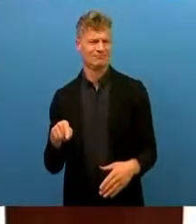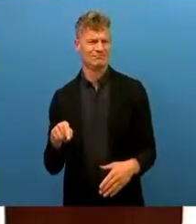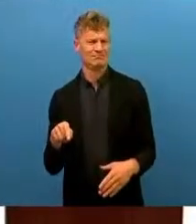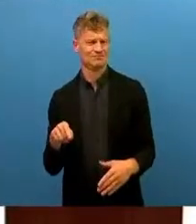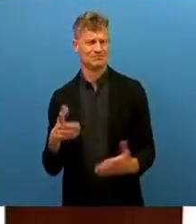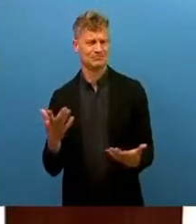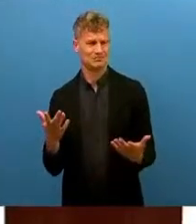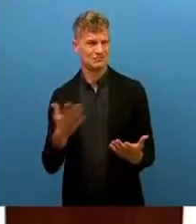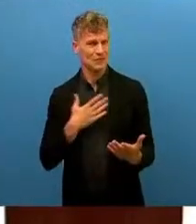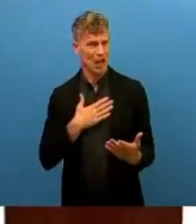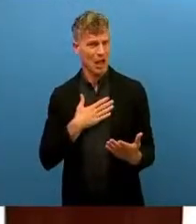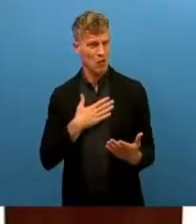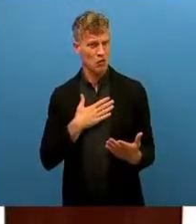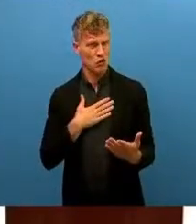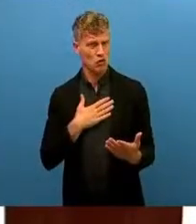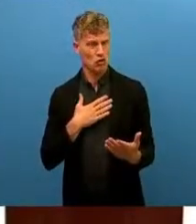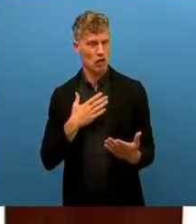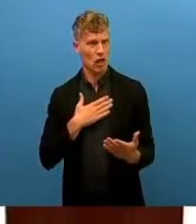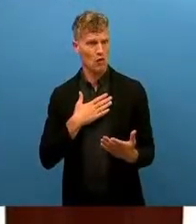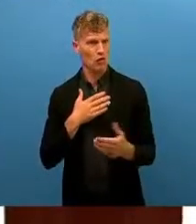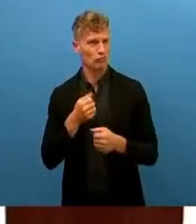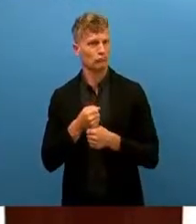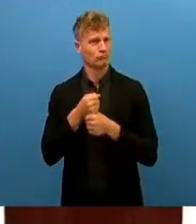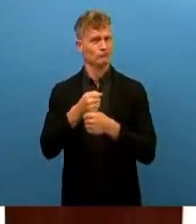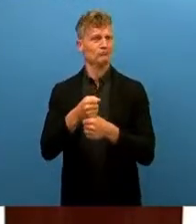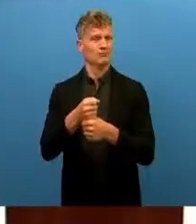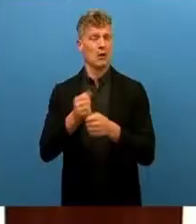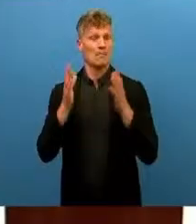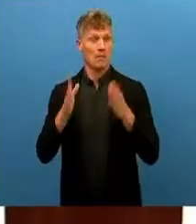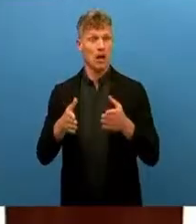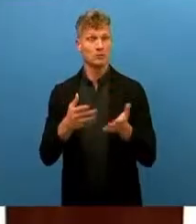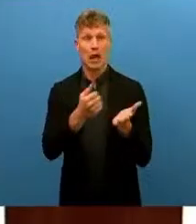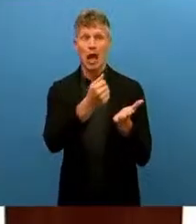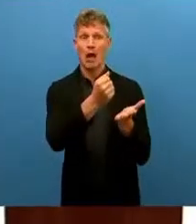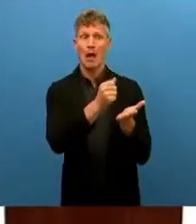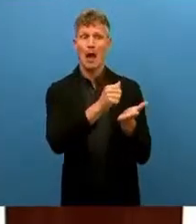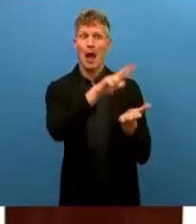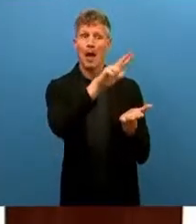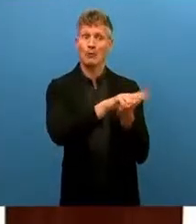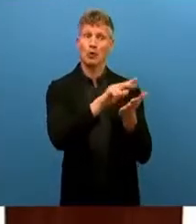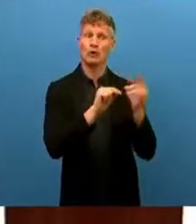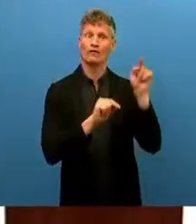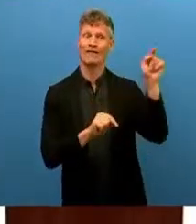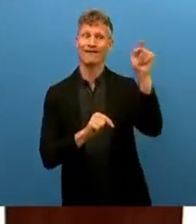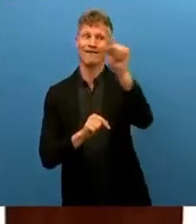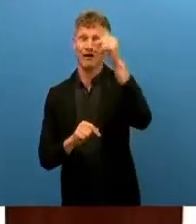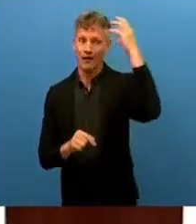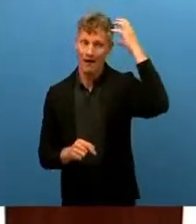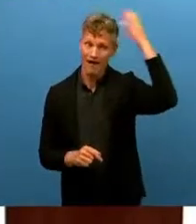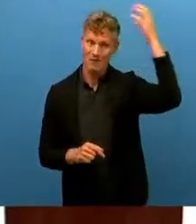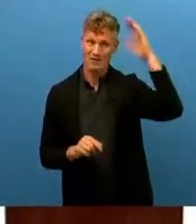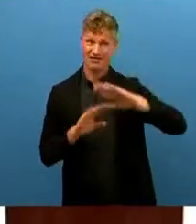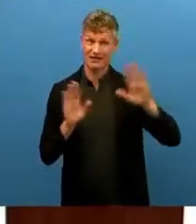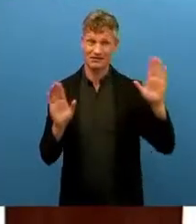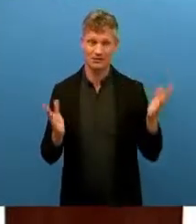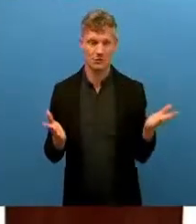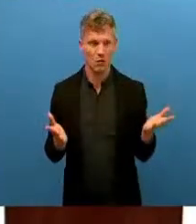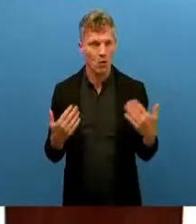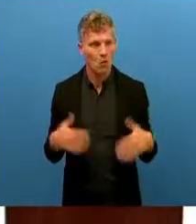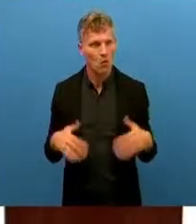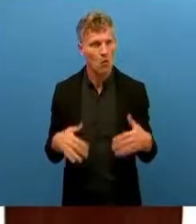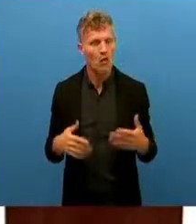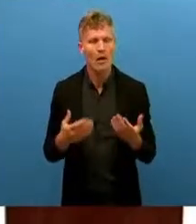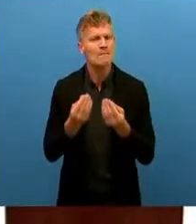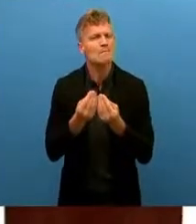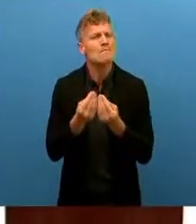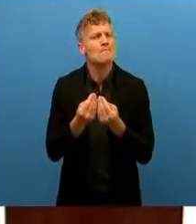our voices only valid when approved by the state? In many parts of the world today, a child born outside